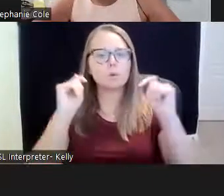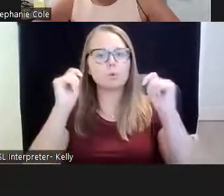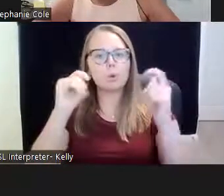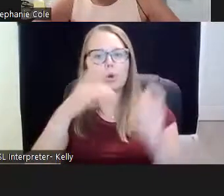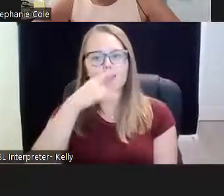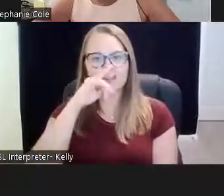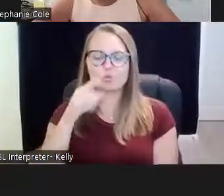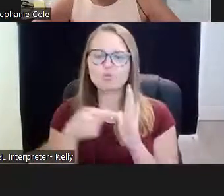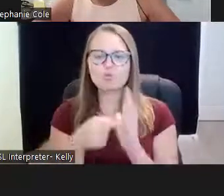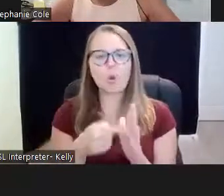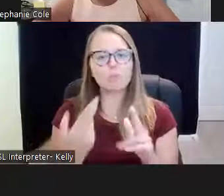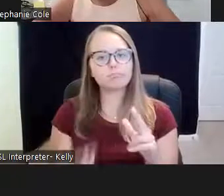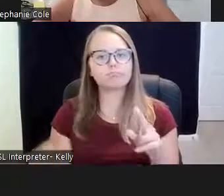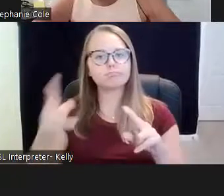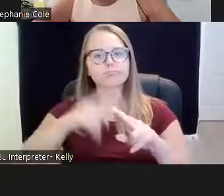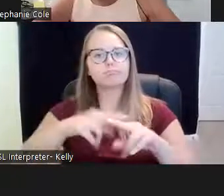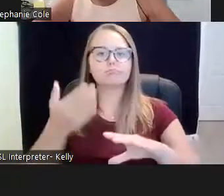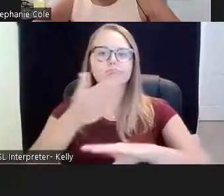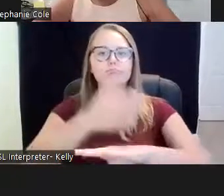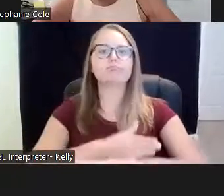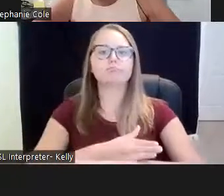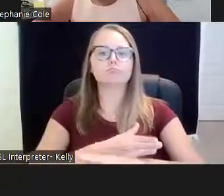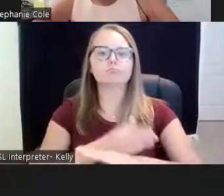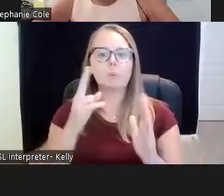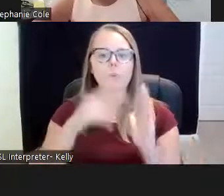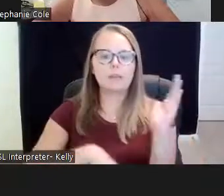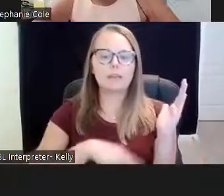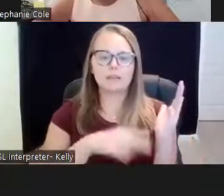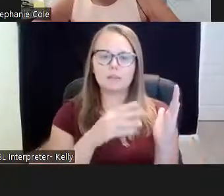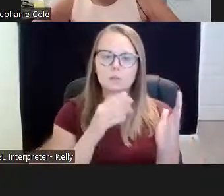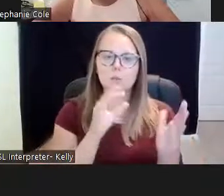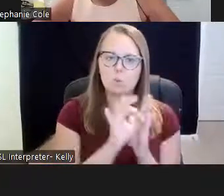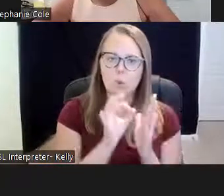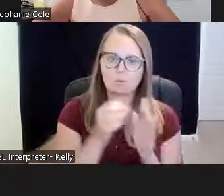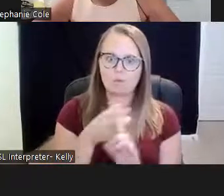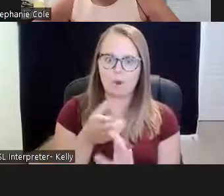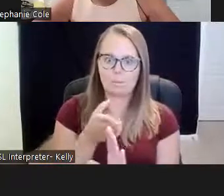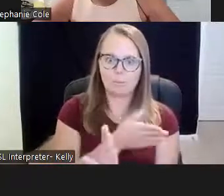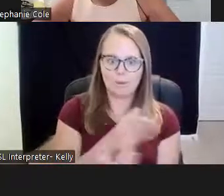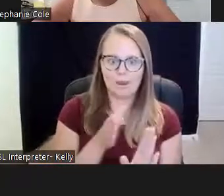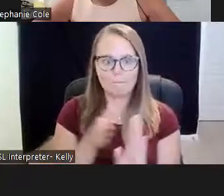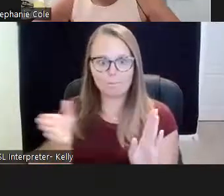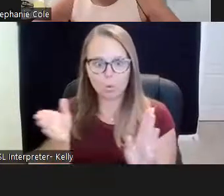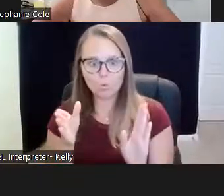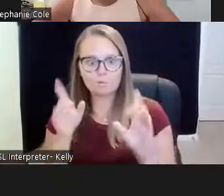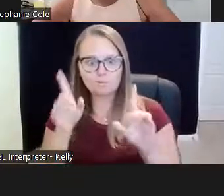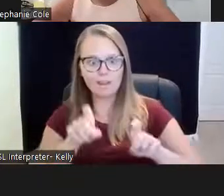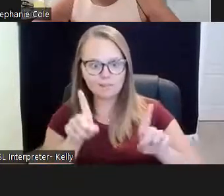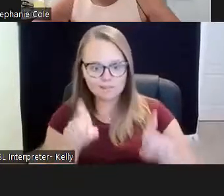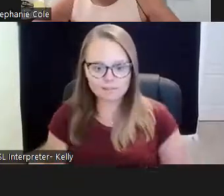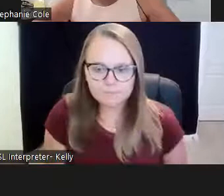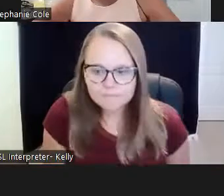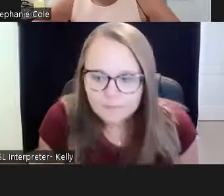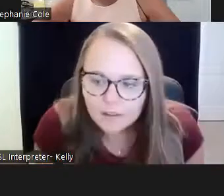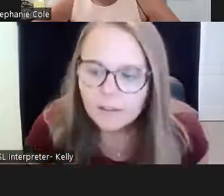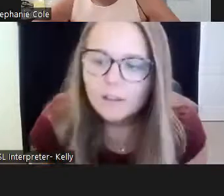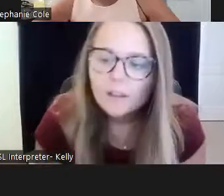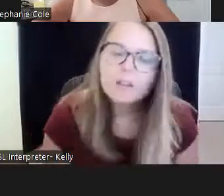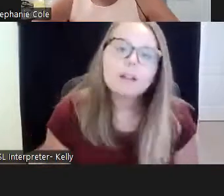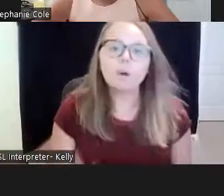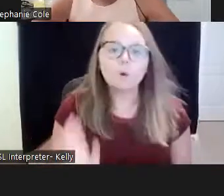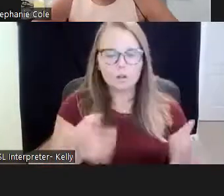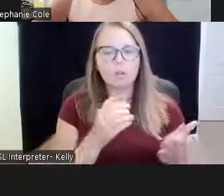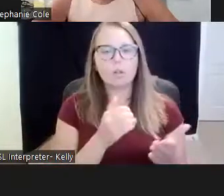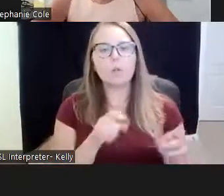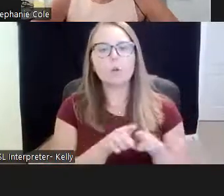show improved reading scores from pre to post assessment. Teachers and administrators observe improved school climate with community